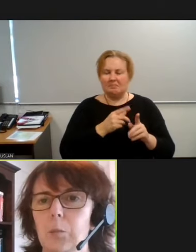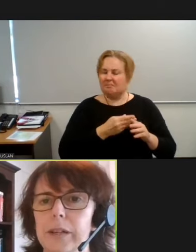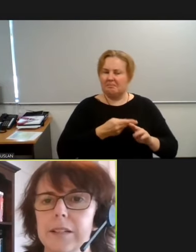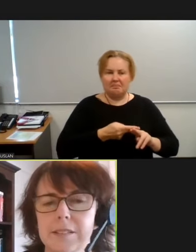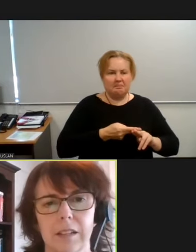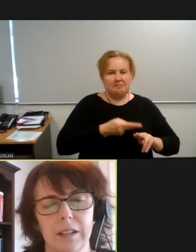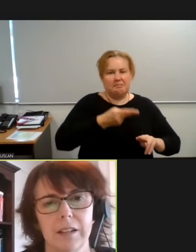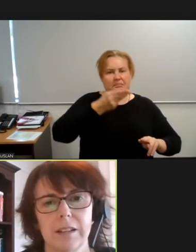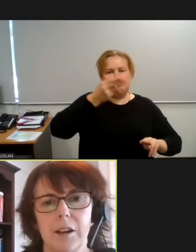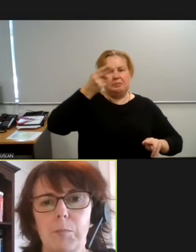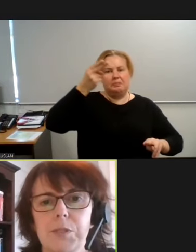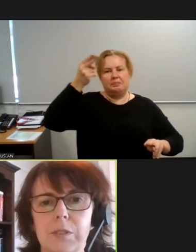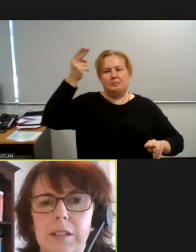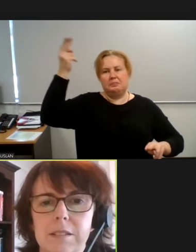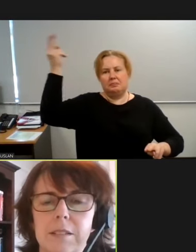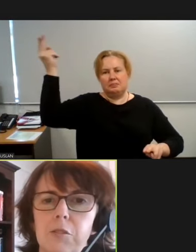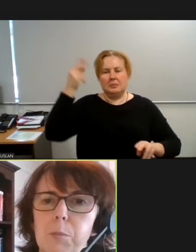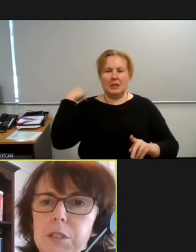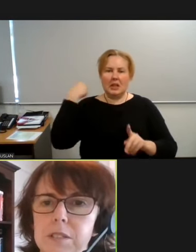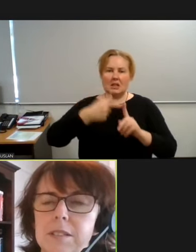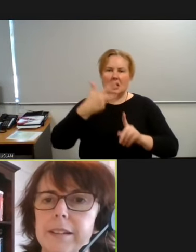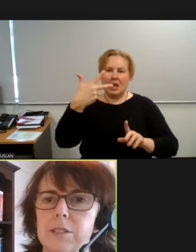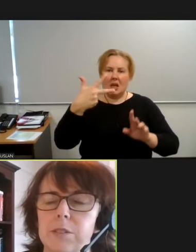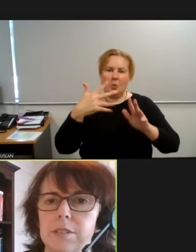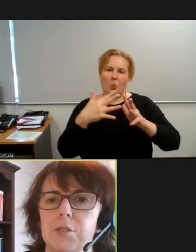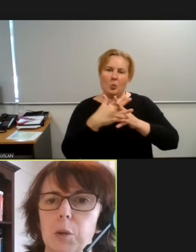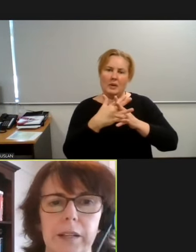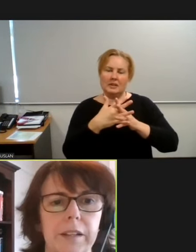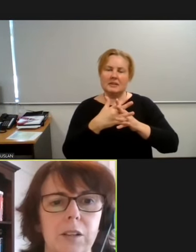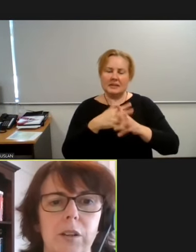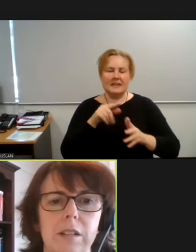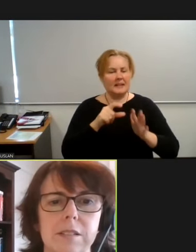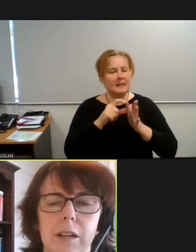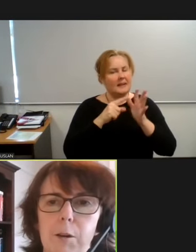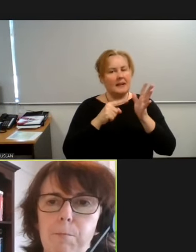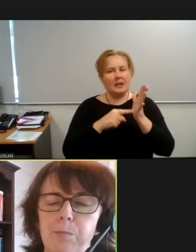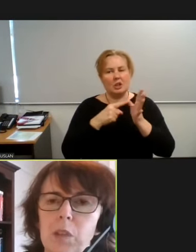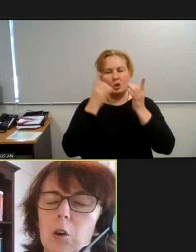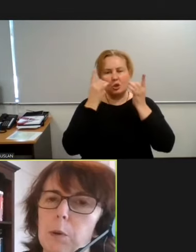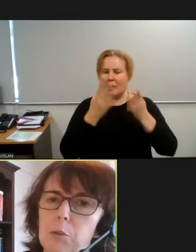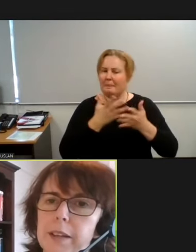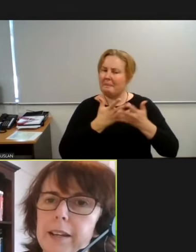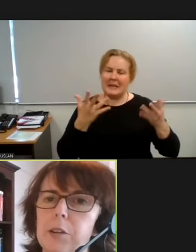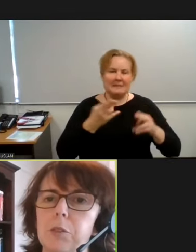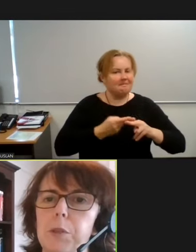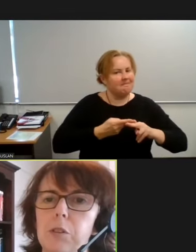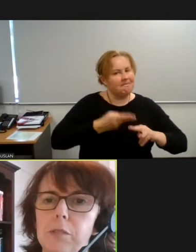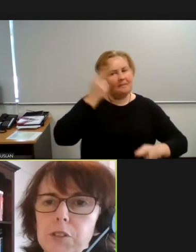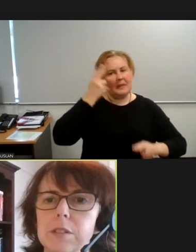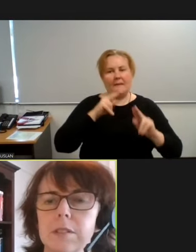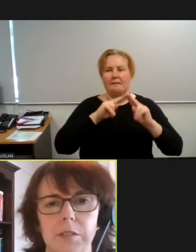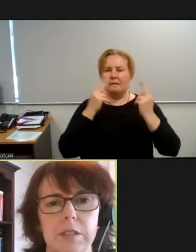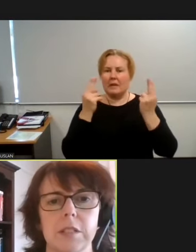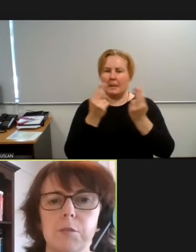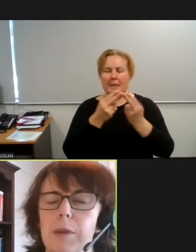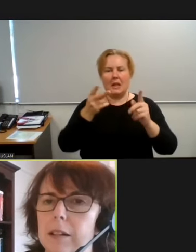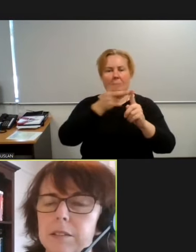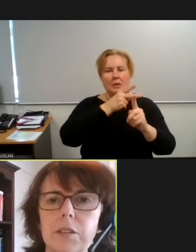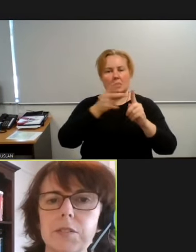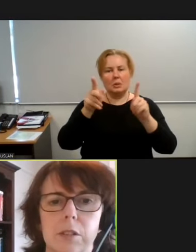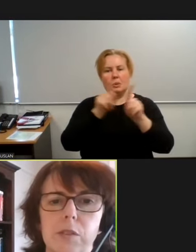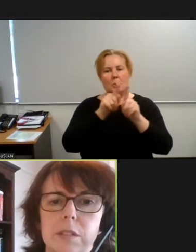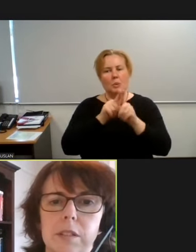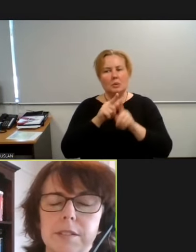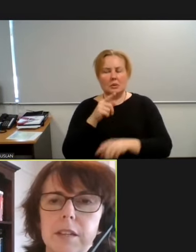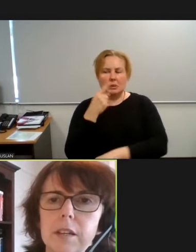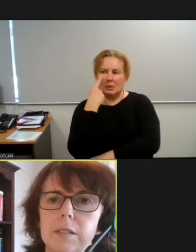last 8 weeks. So that criminal justice data is showing an increase. We're also hearing from universal services, from health